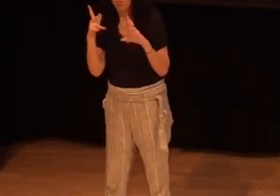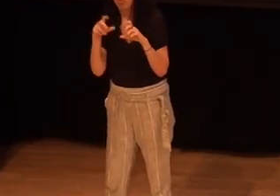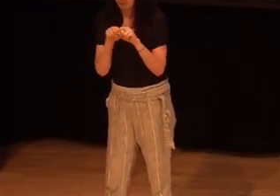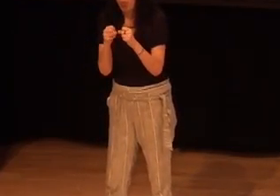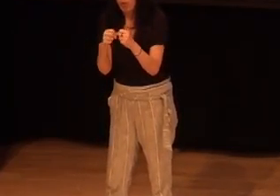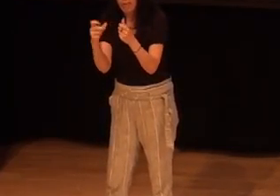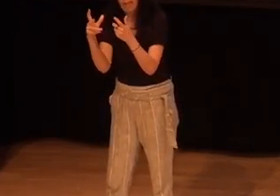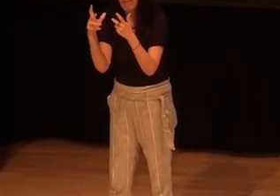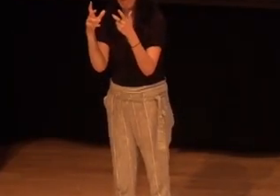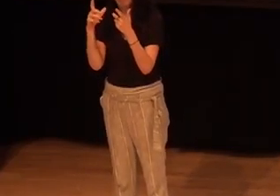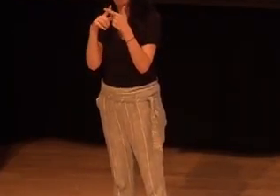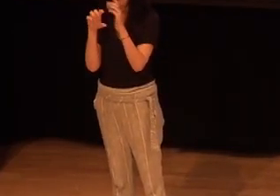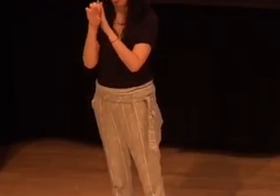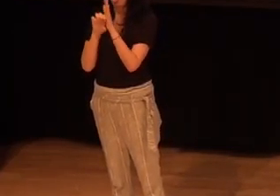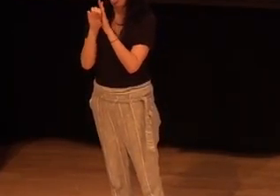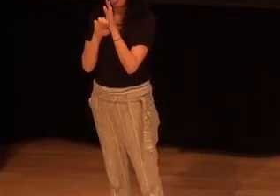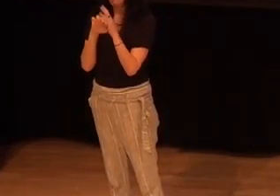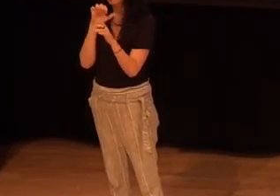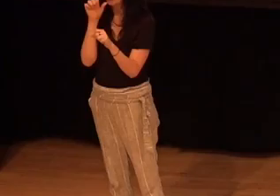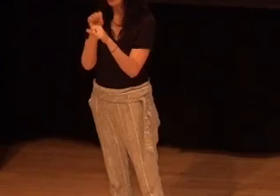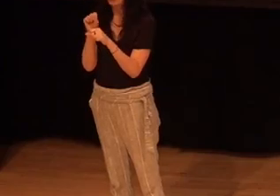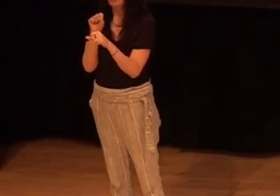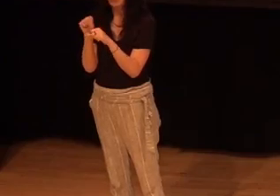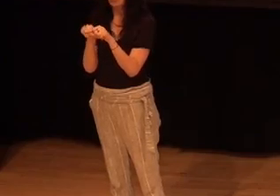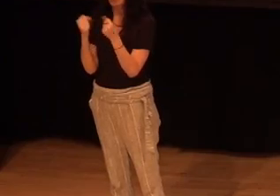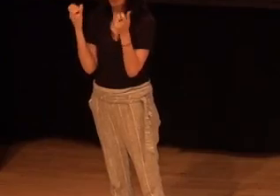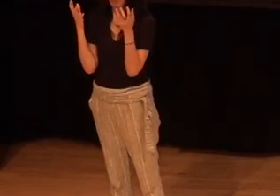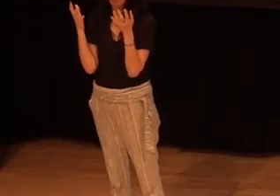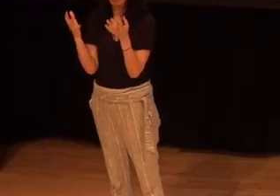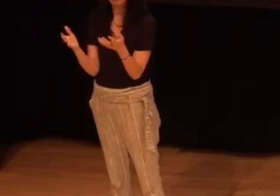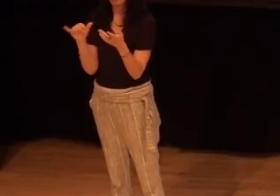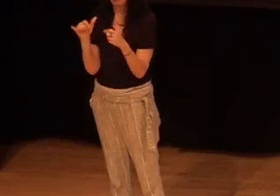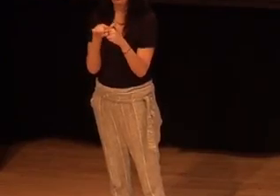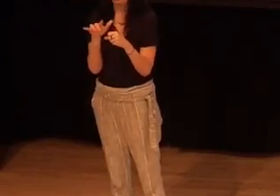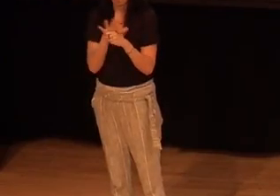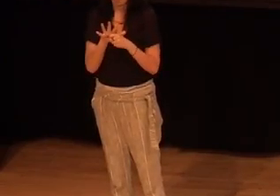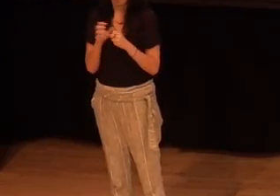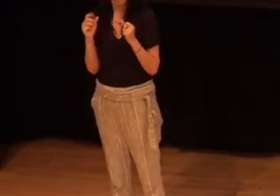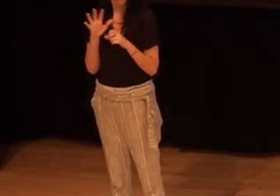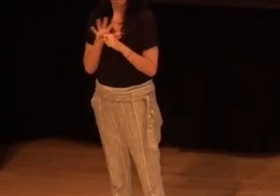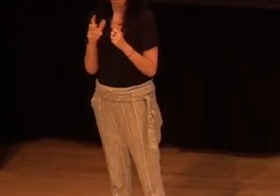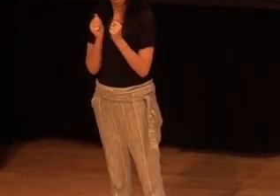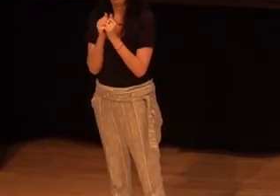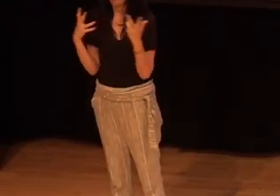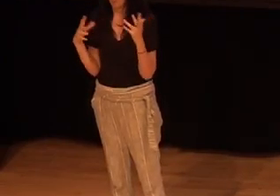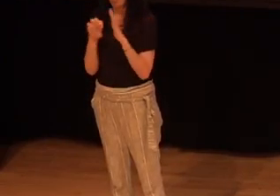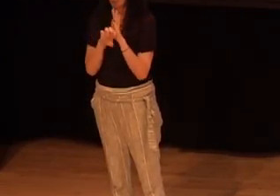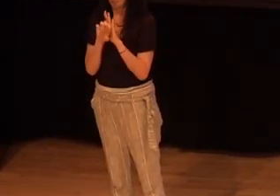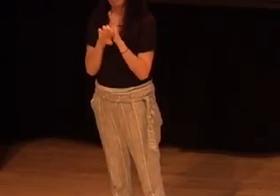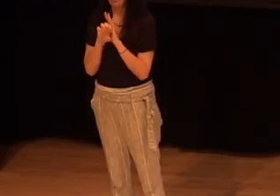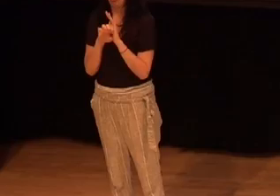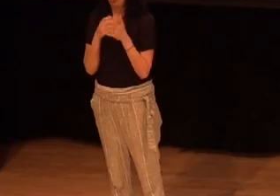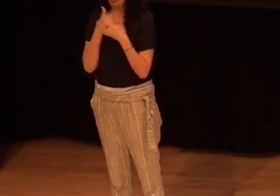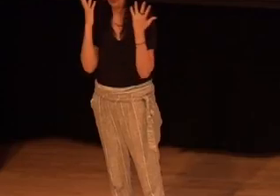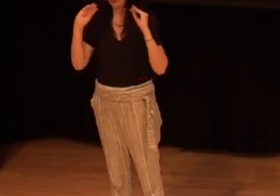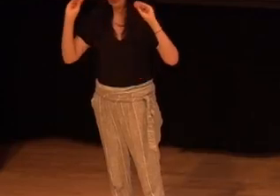the elevators that are not working, and stations without elevators at